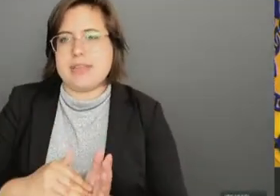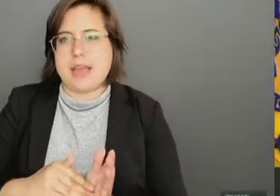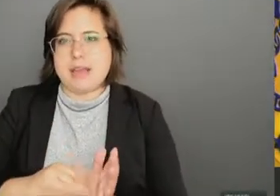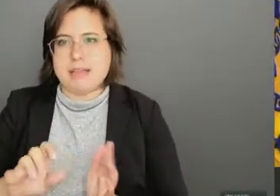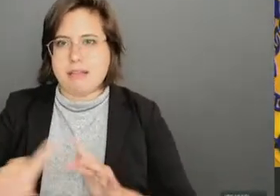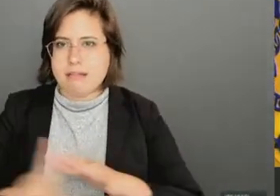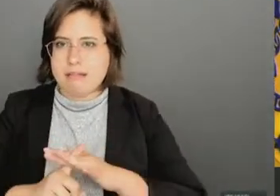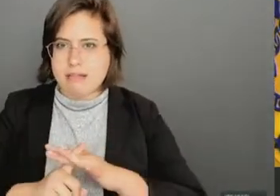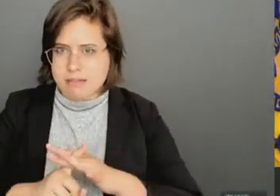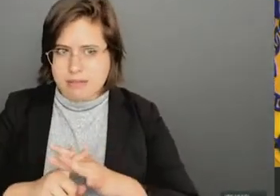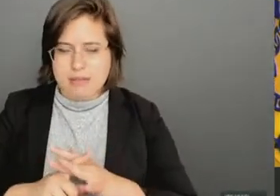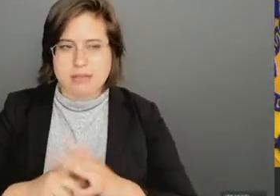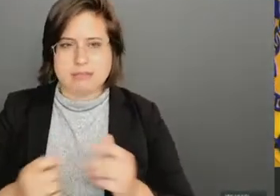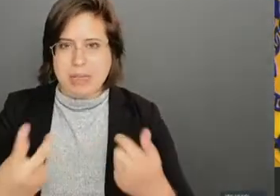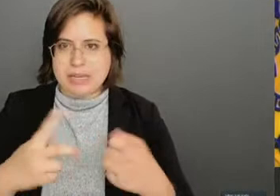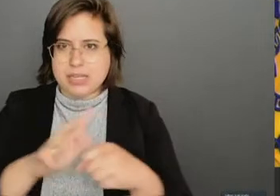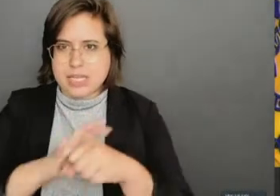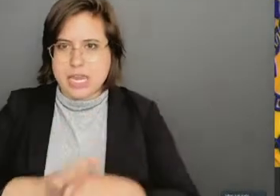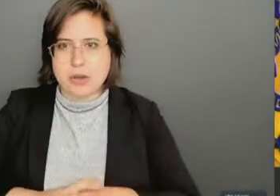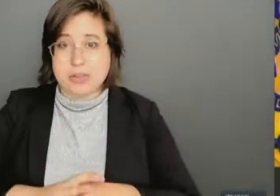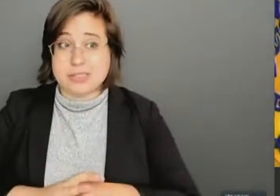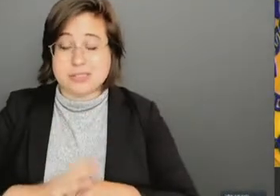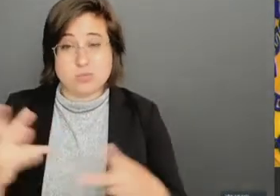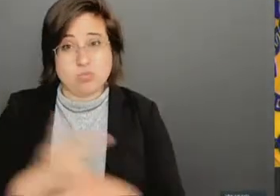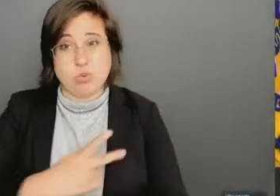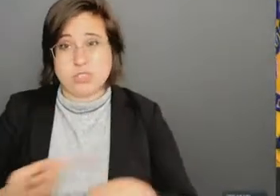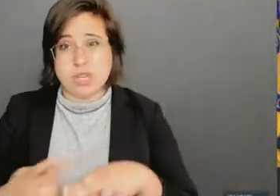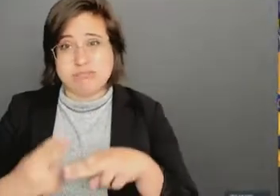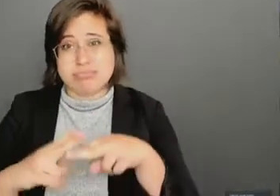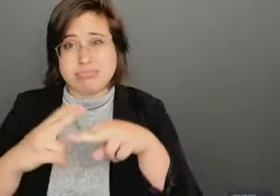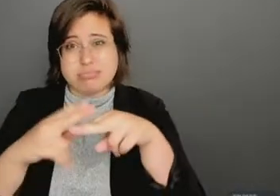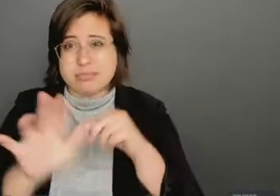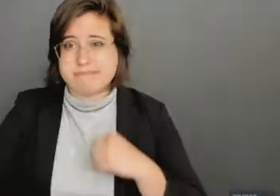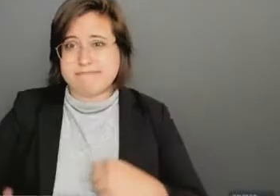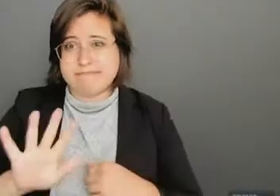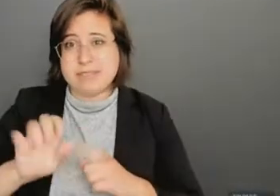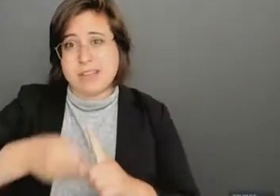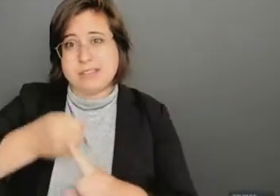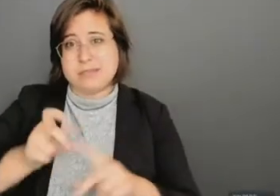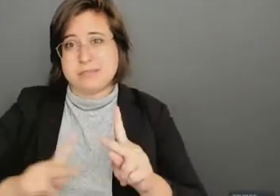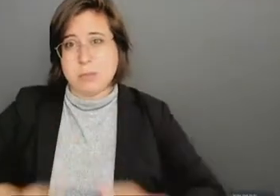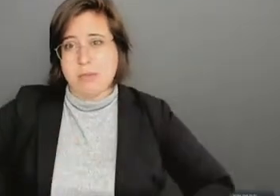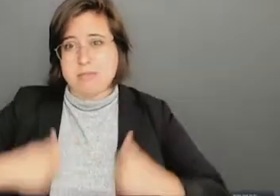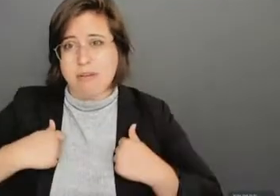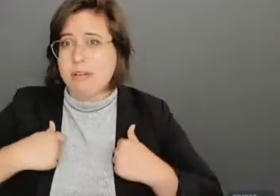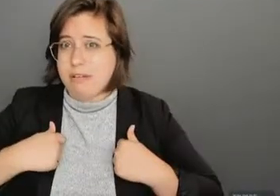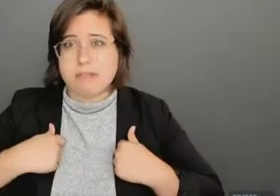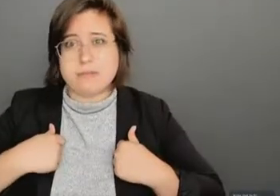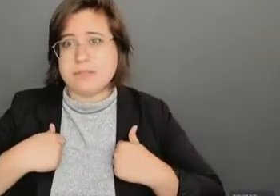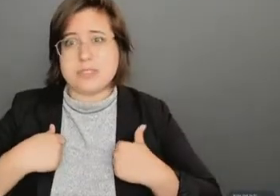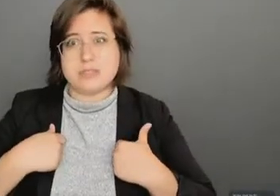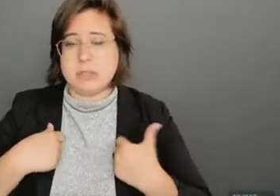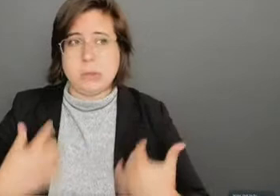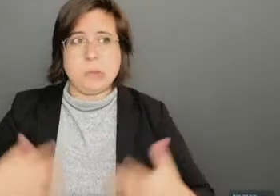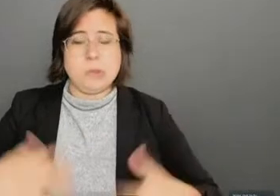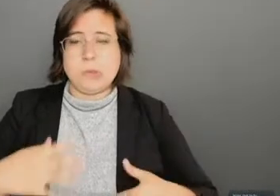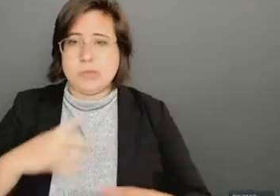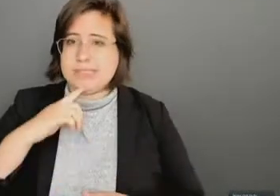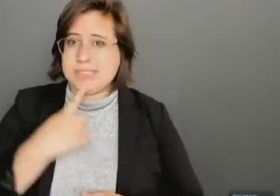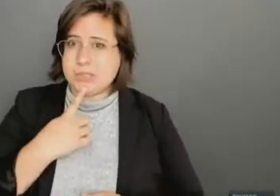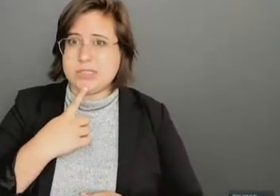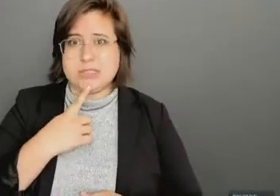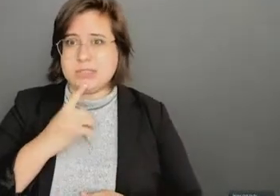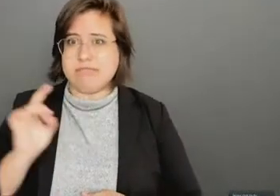resurfaced in many corners and accelerated in other corners. That has impacted people's lives in ways that are also profound, but not